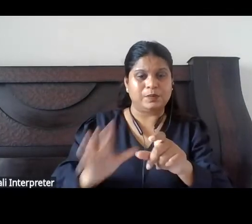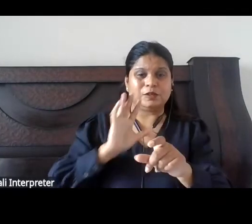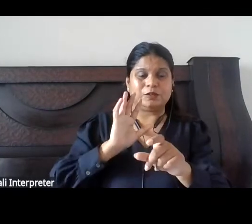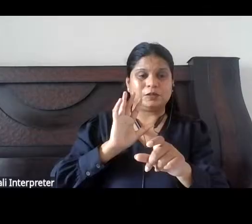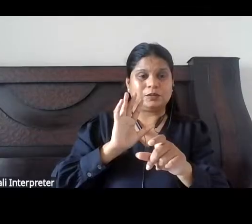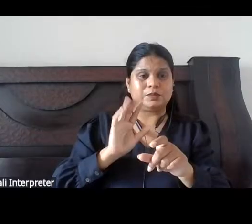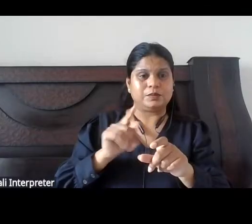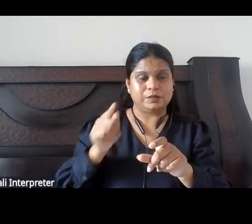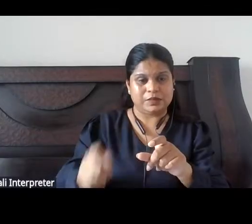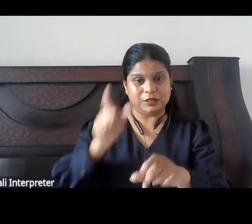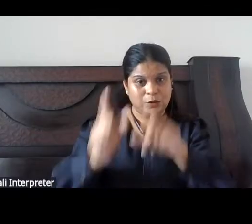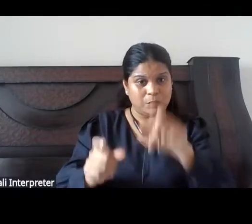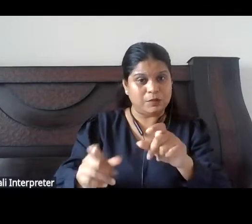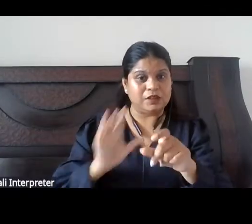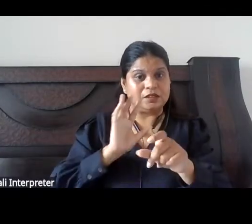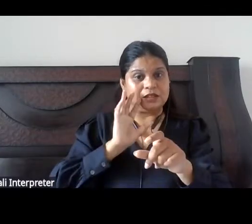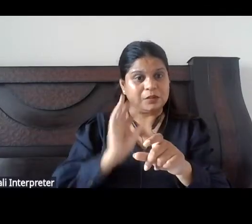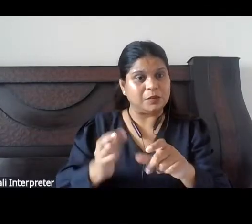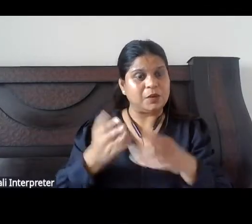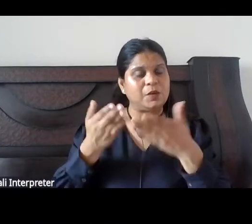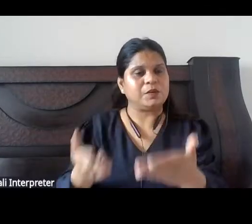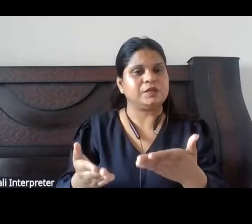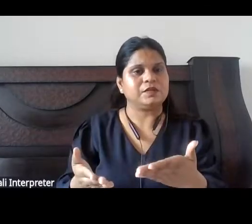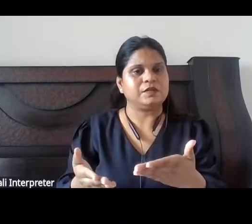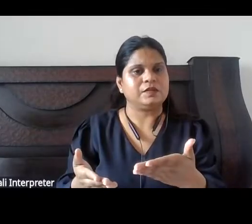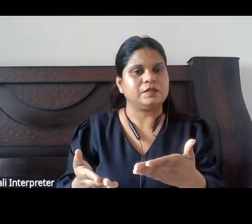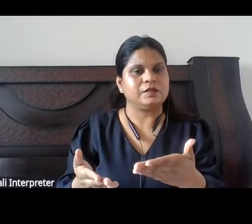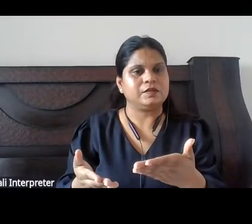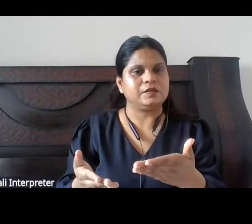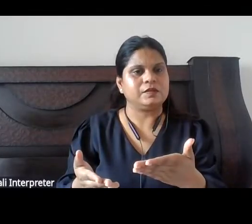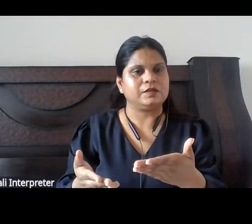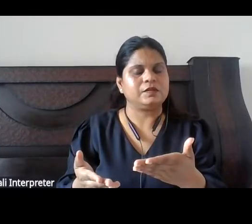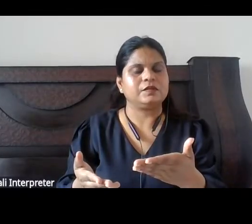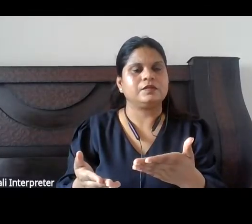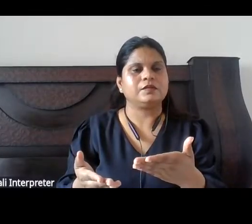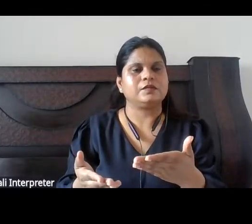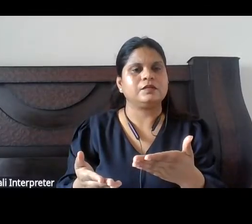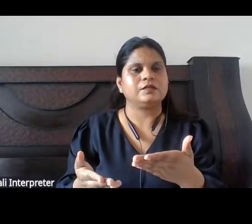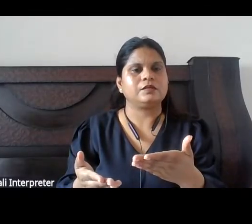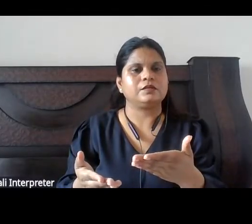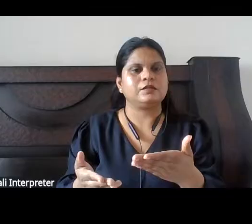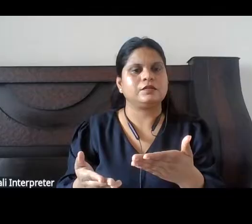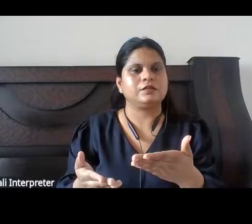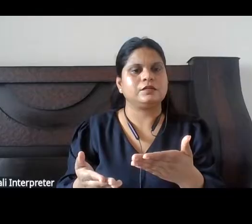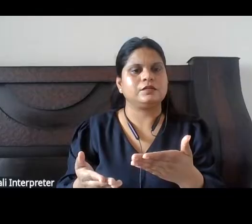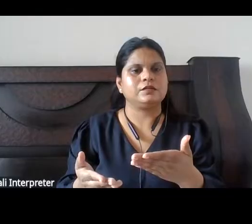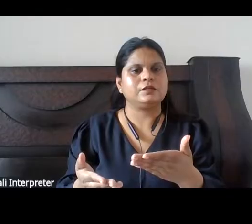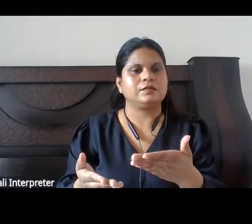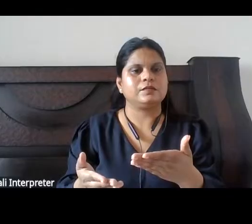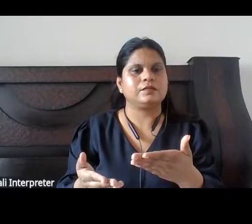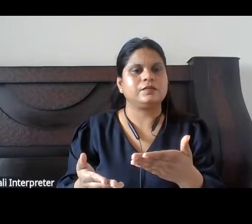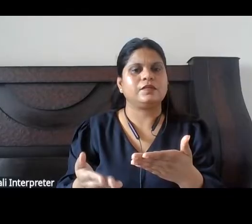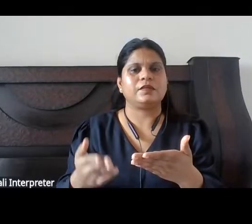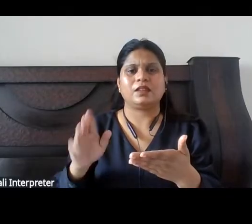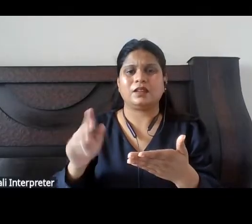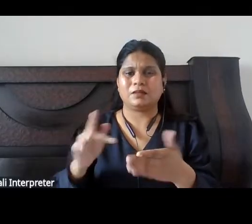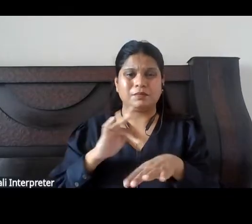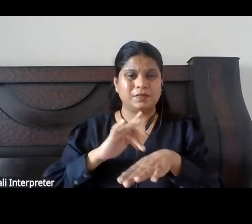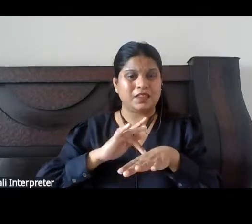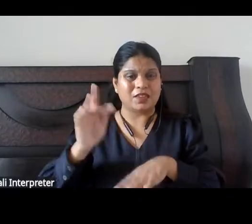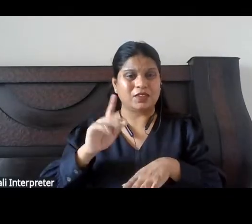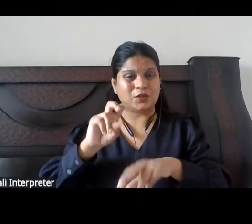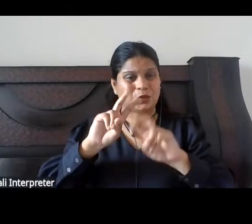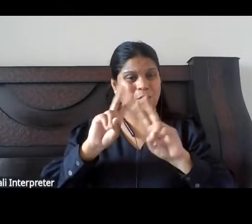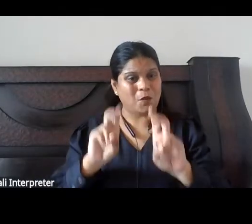the enumerators are given a standardized script, but they can't deal with, very sensitive topics. They have